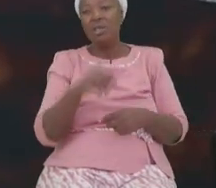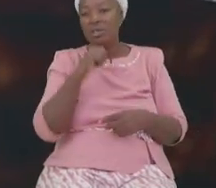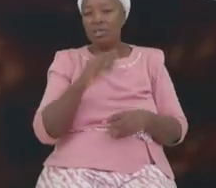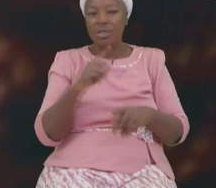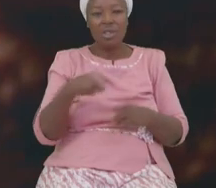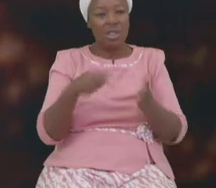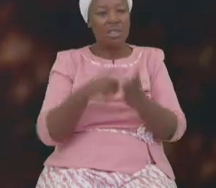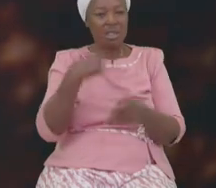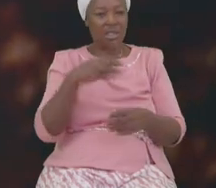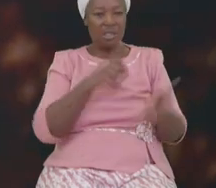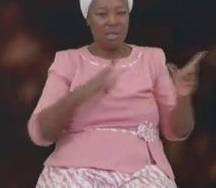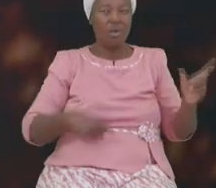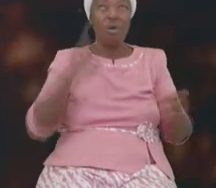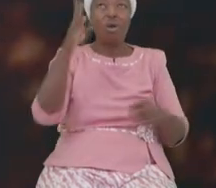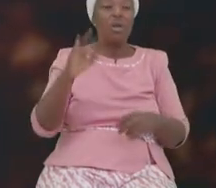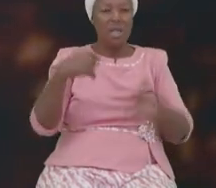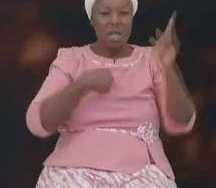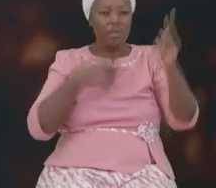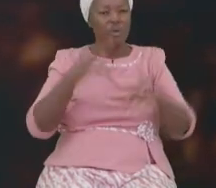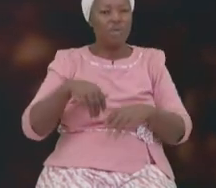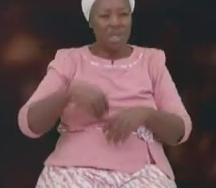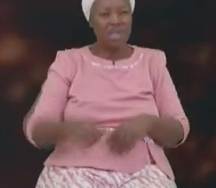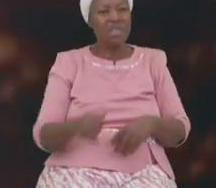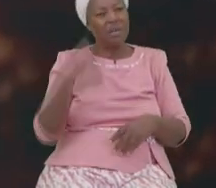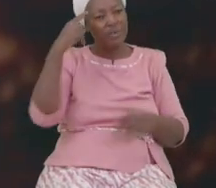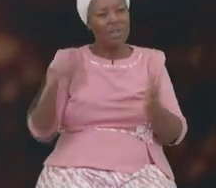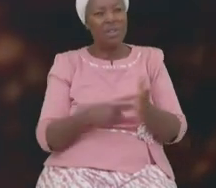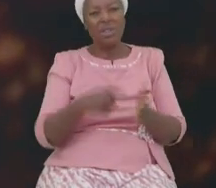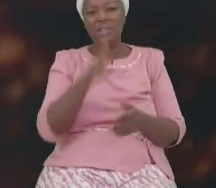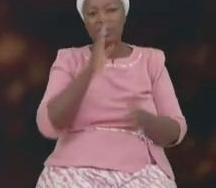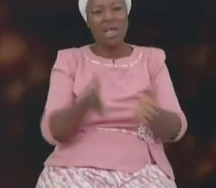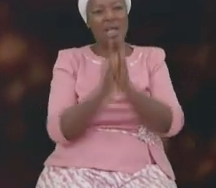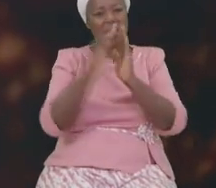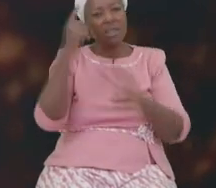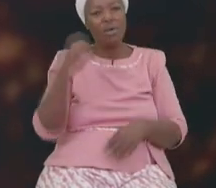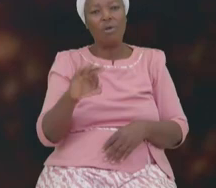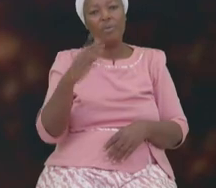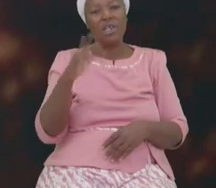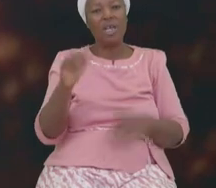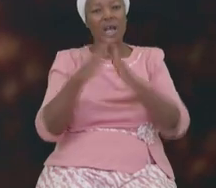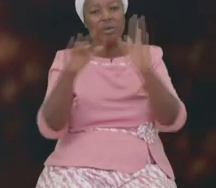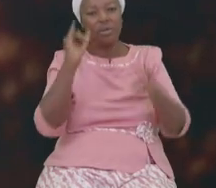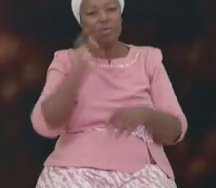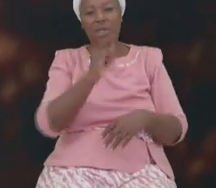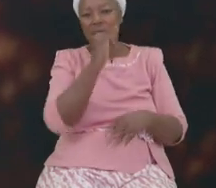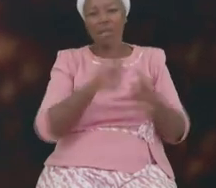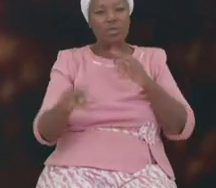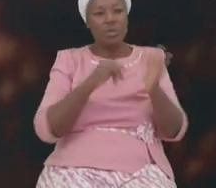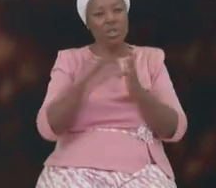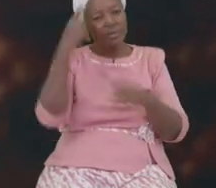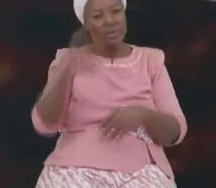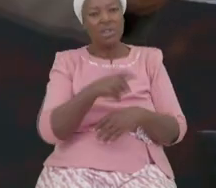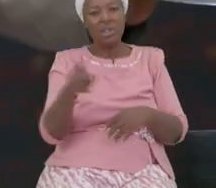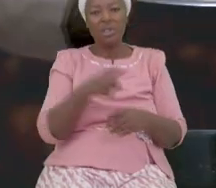Lord God, I will yet for this be inquired of by the house of Israel to do it for